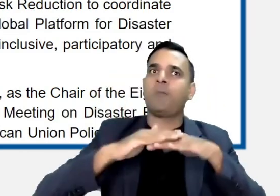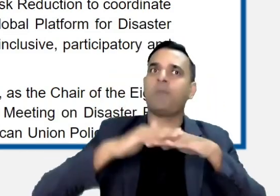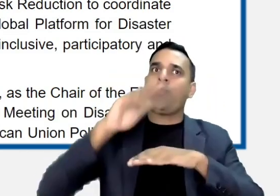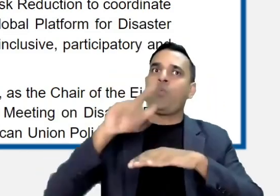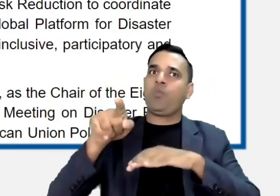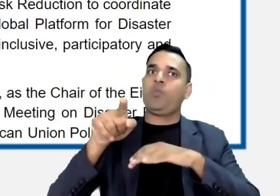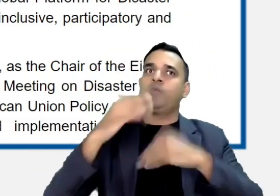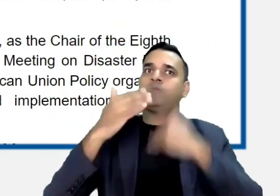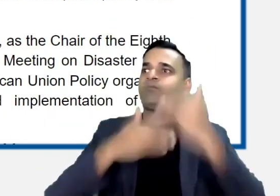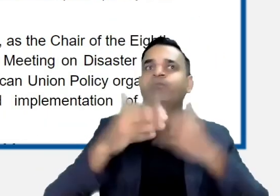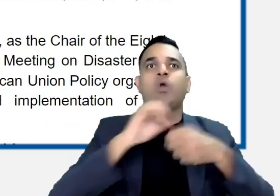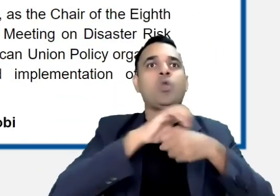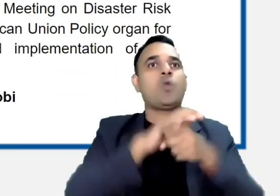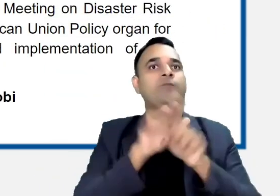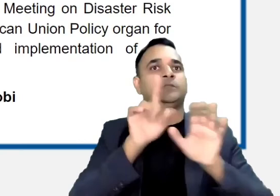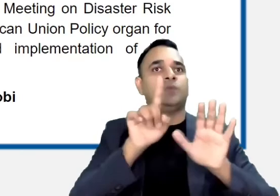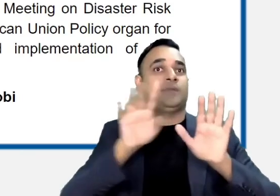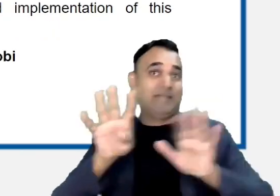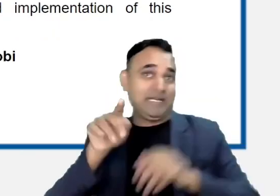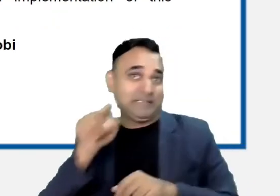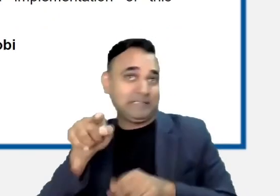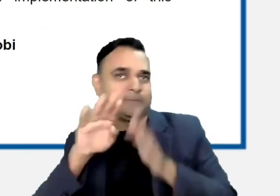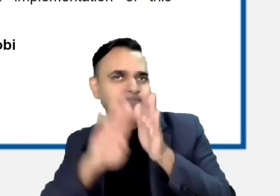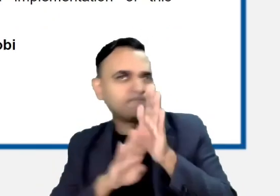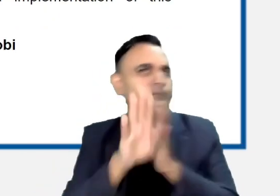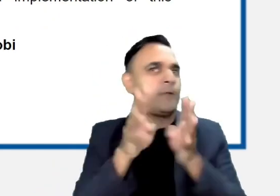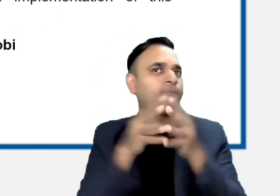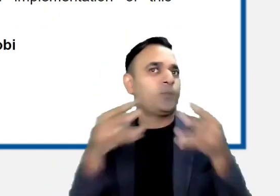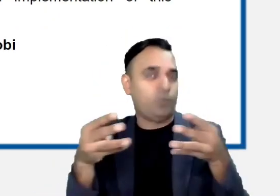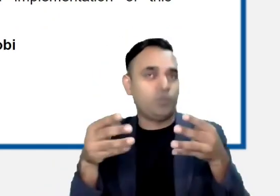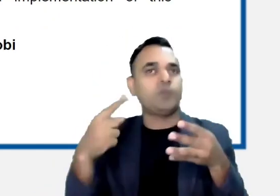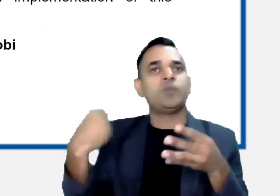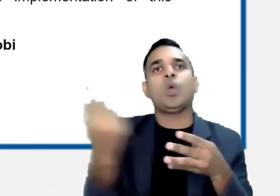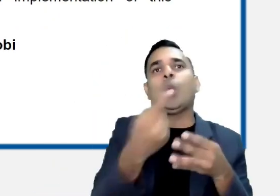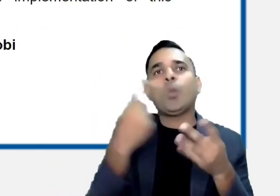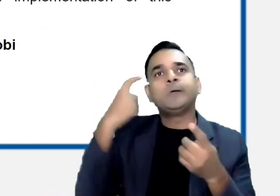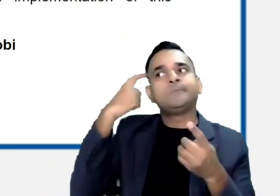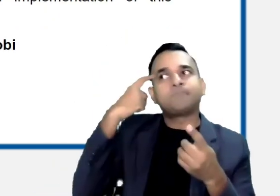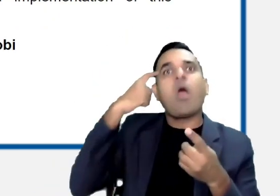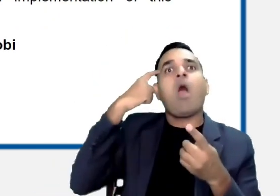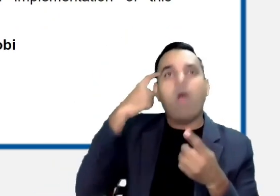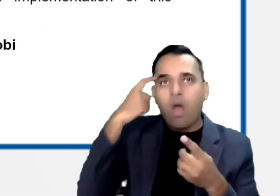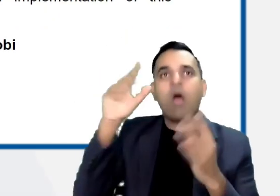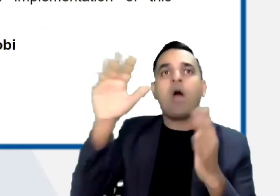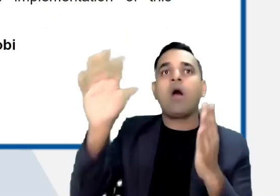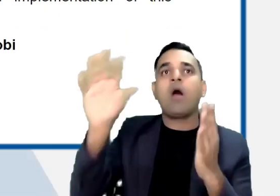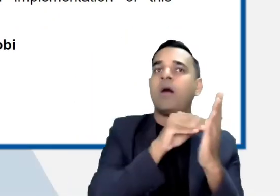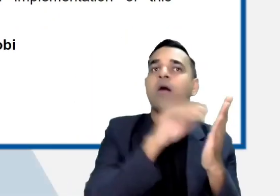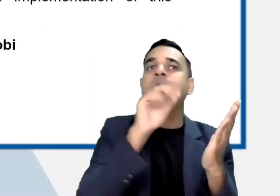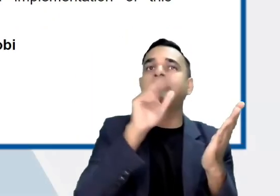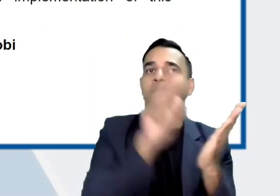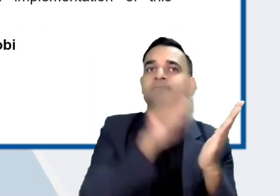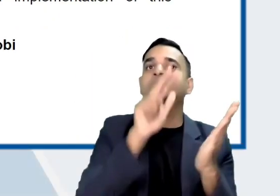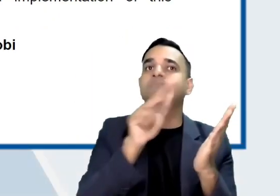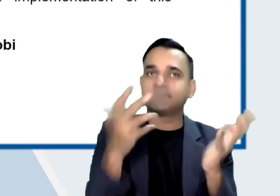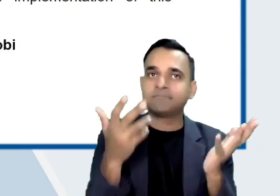33. Mandate the Africa Working Group on Disaster Risk Reduction to coordinate the development